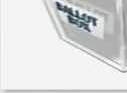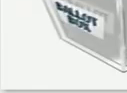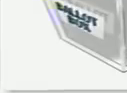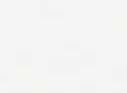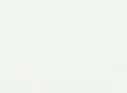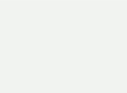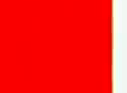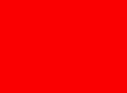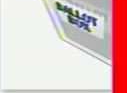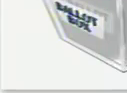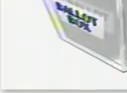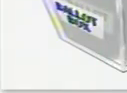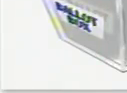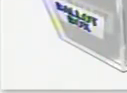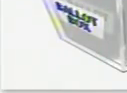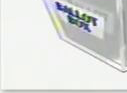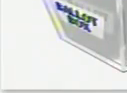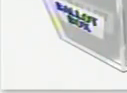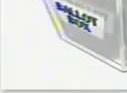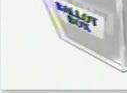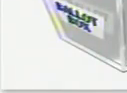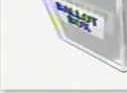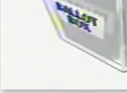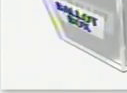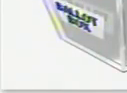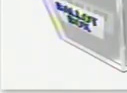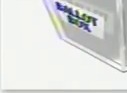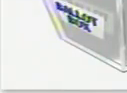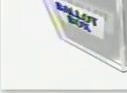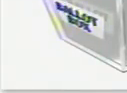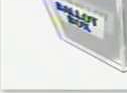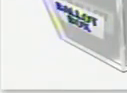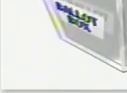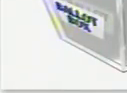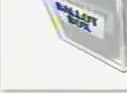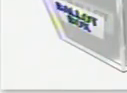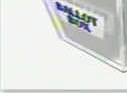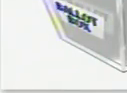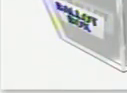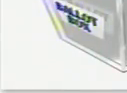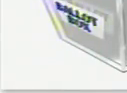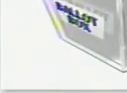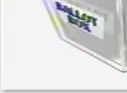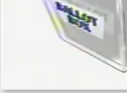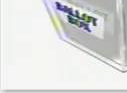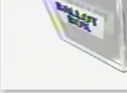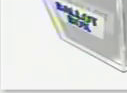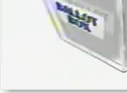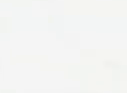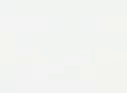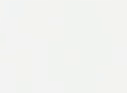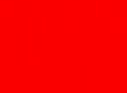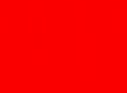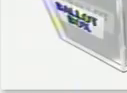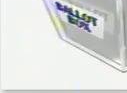spread out in Nairobi, Kisumu, Homa Bay, and Migori counties. Besides, scores more injured by beatings, torture and